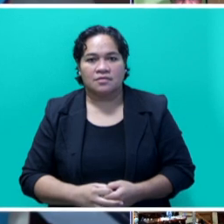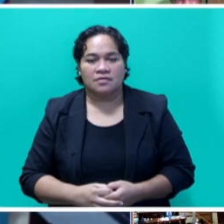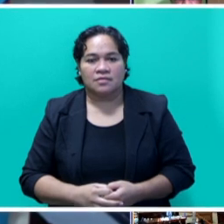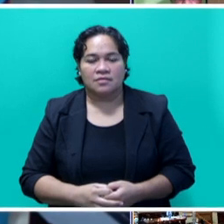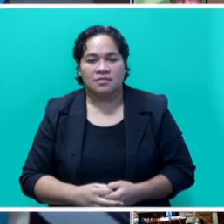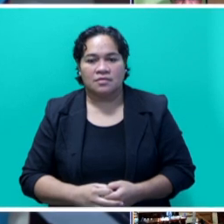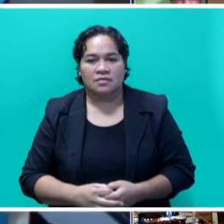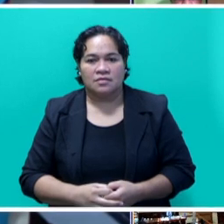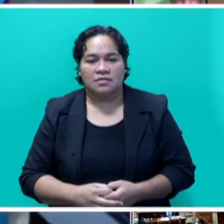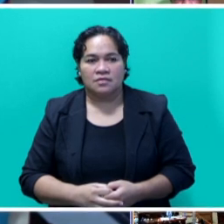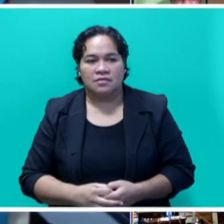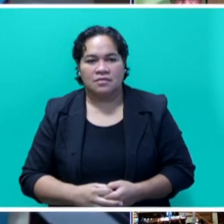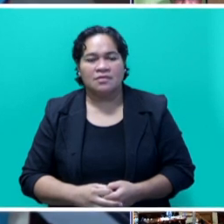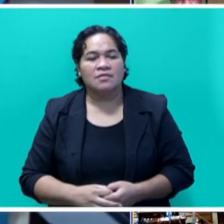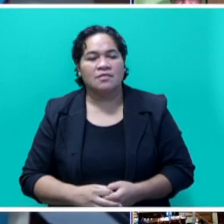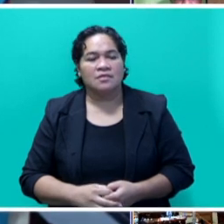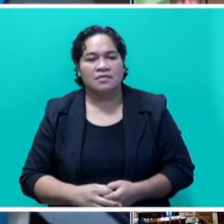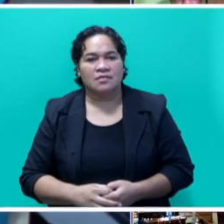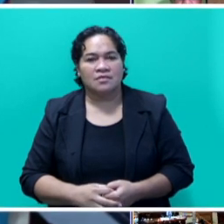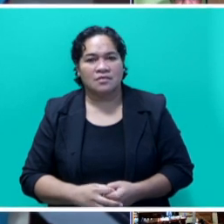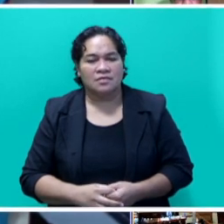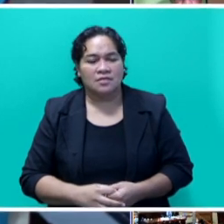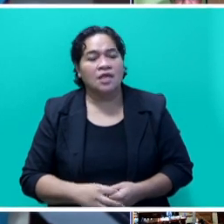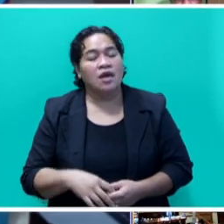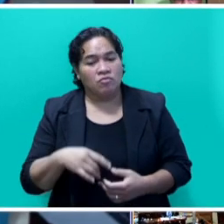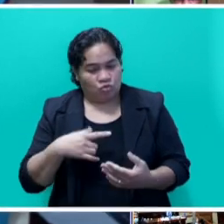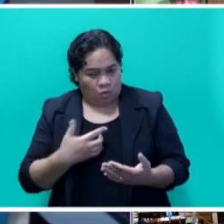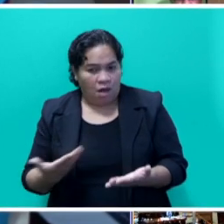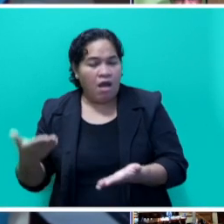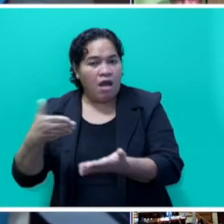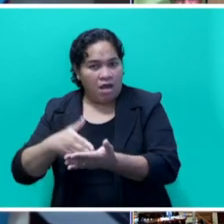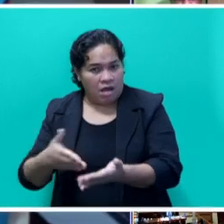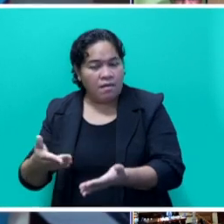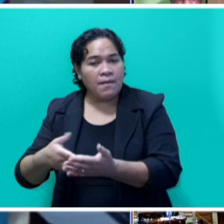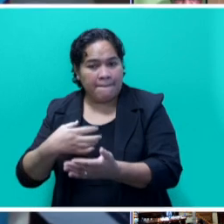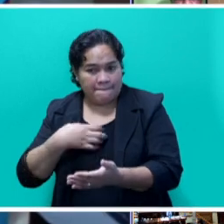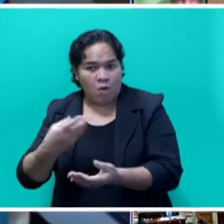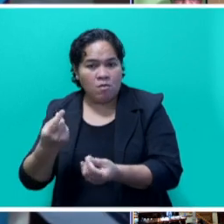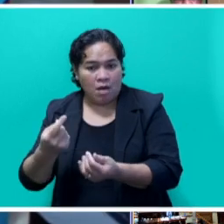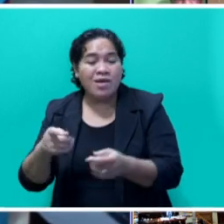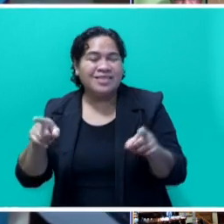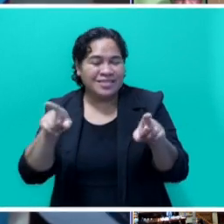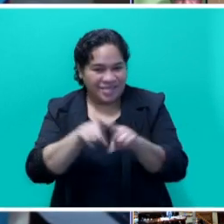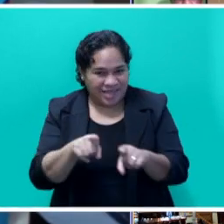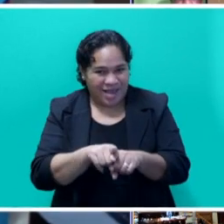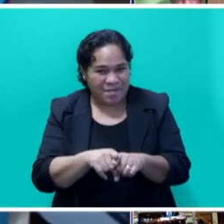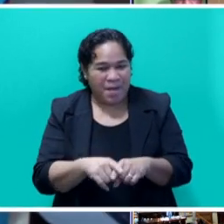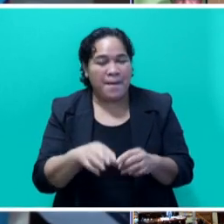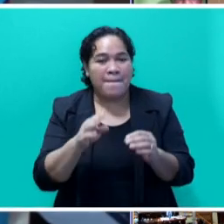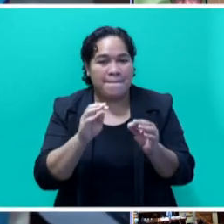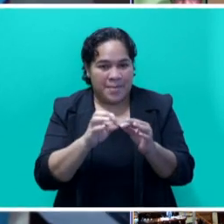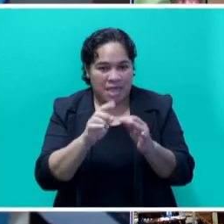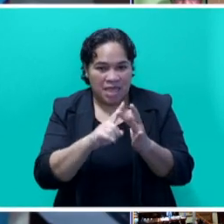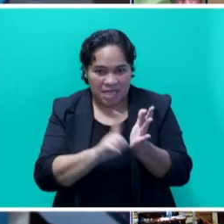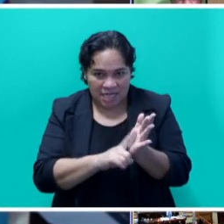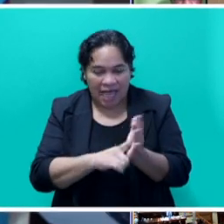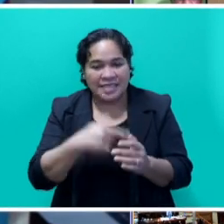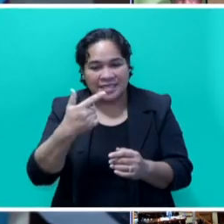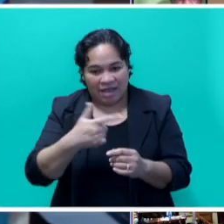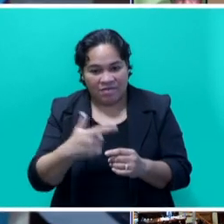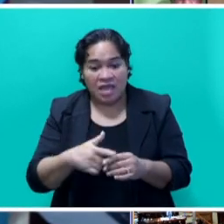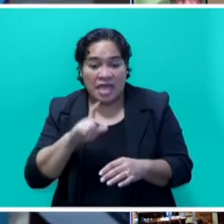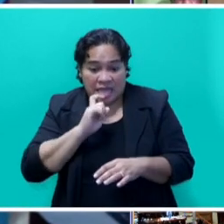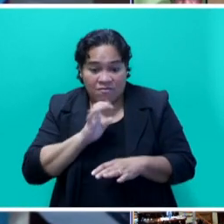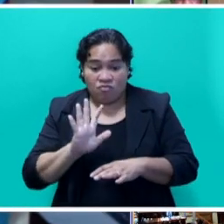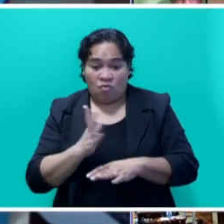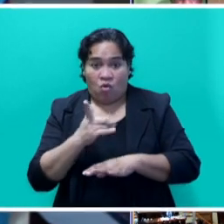But they can renew leases and get more money. And the same goes for Bill 17. If landowners want to lease their land, they should